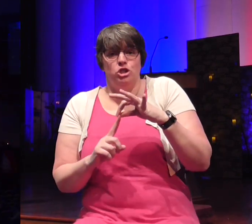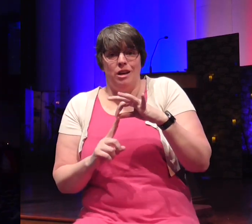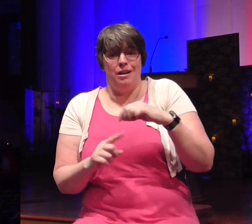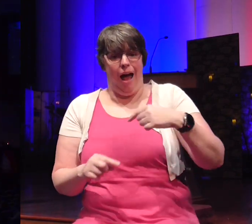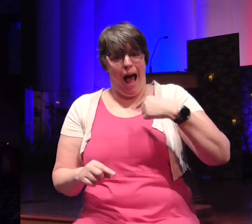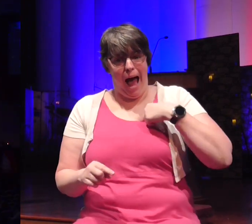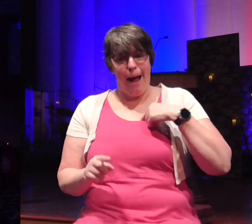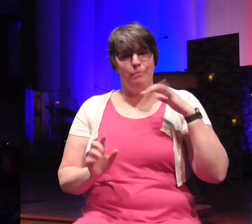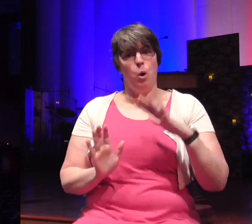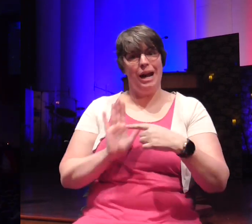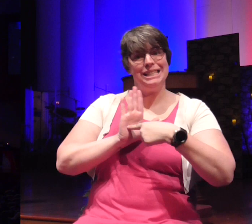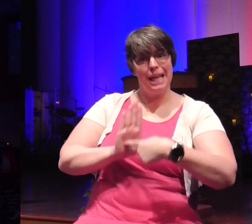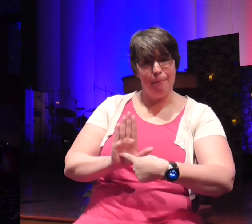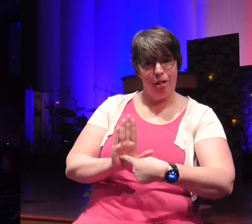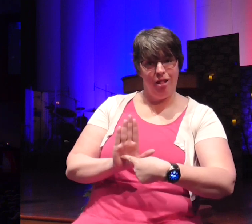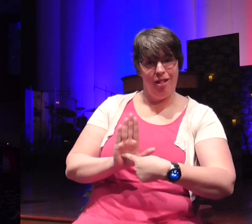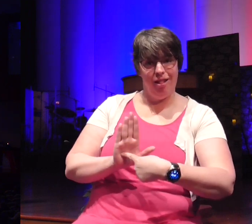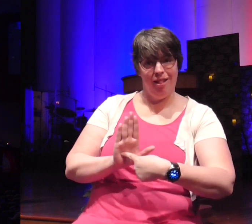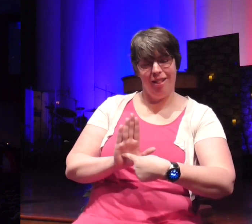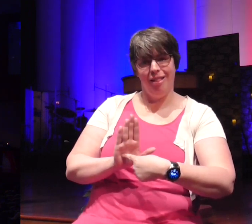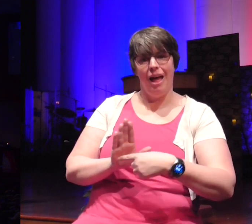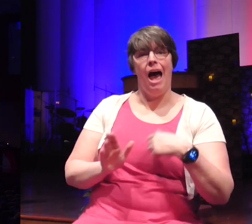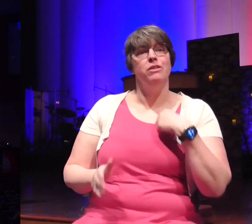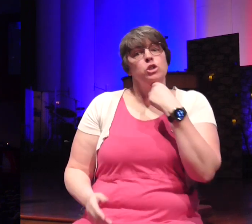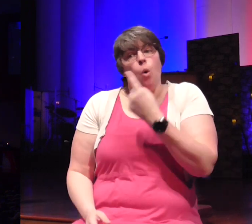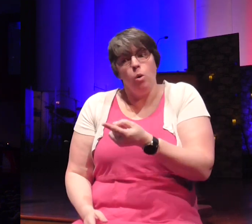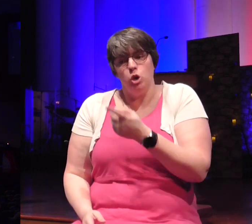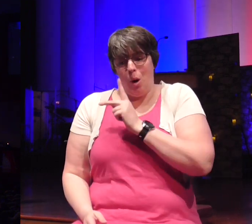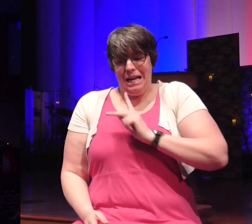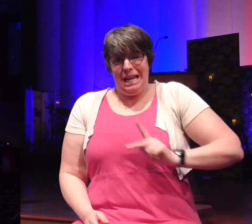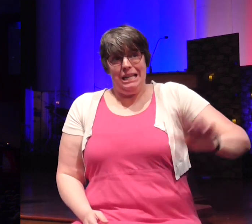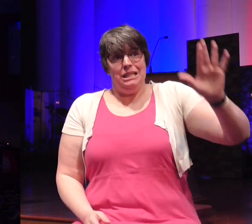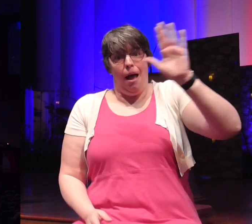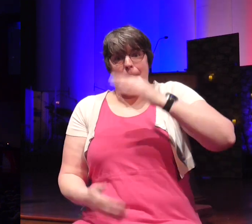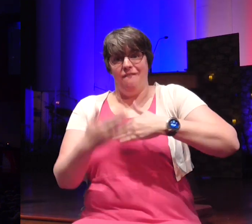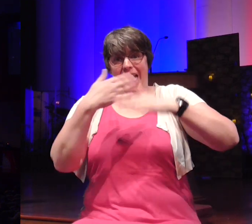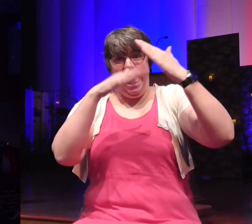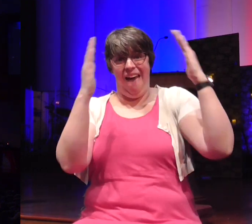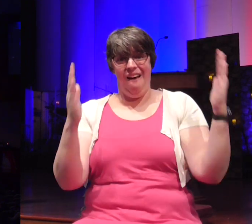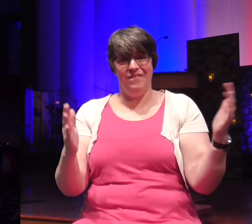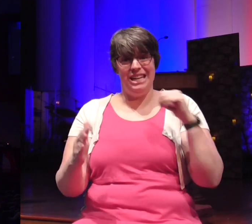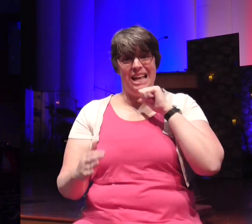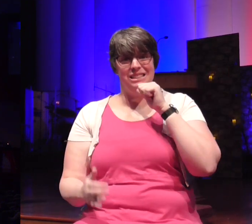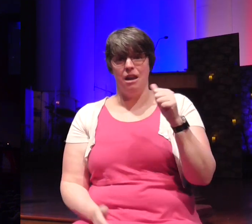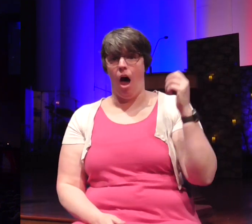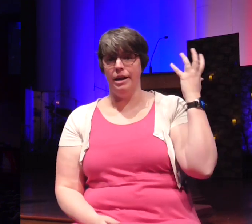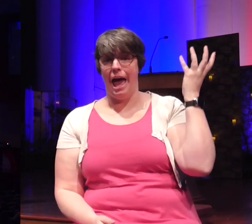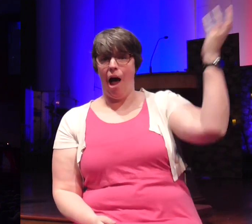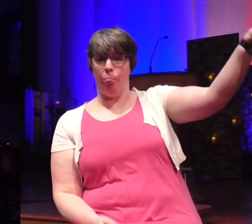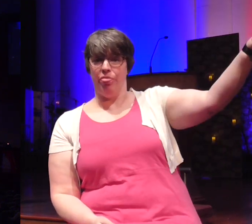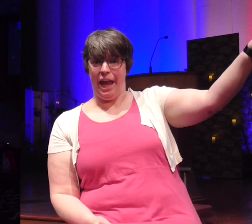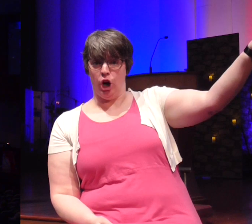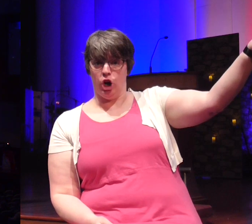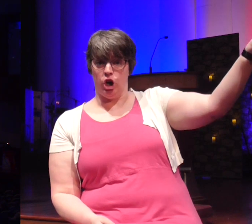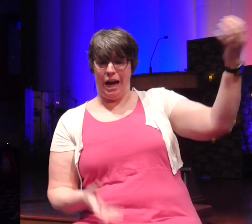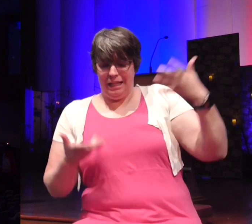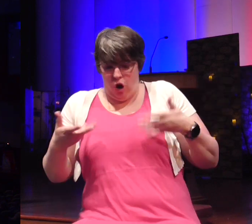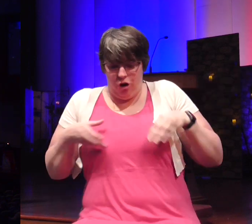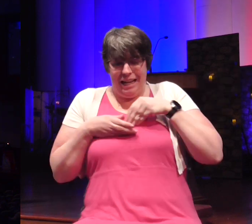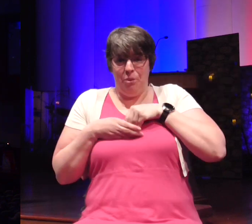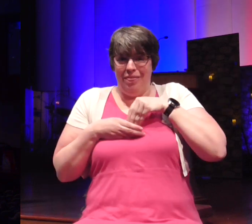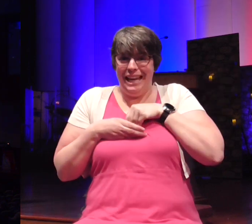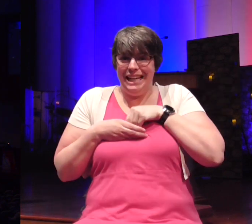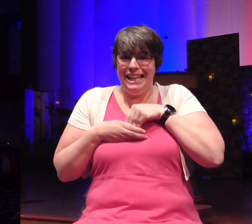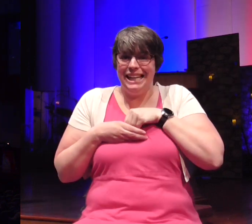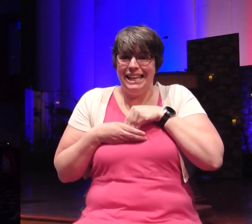possible. I've told you that the kingdom of heaven isn't later. It's not up there or over there. The kingdom of God is within you, I've said. And I've told